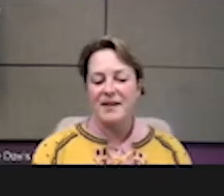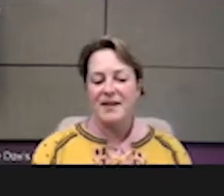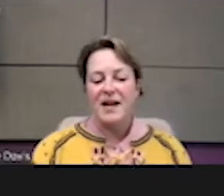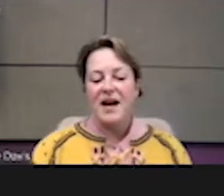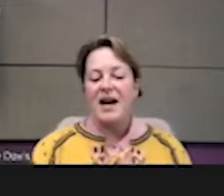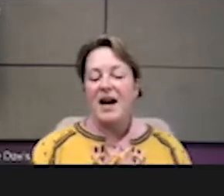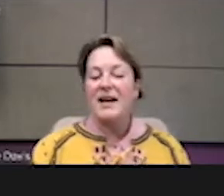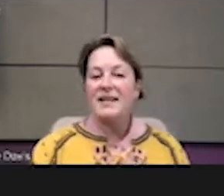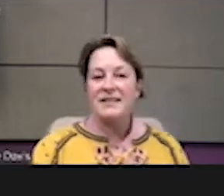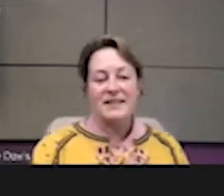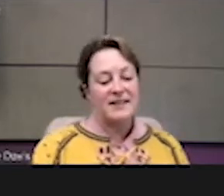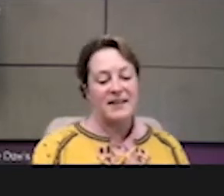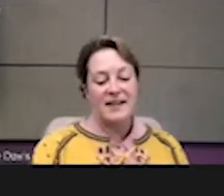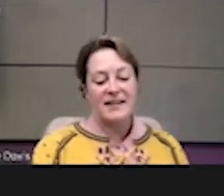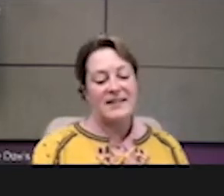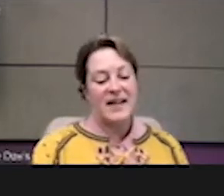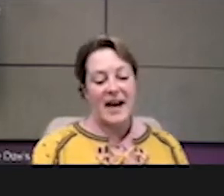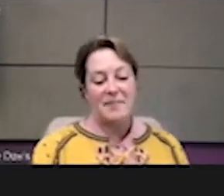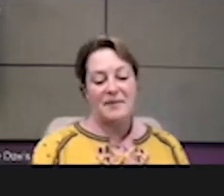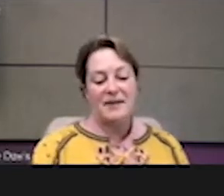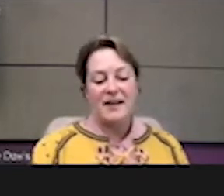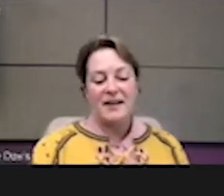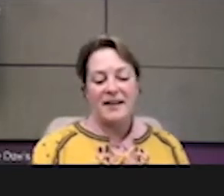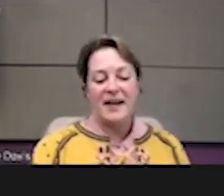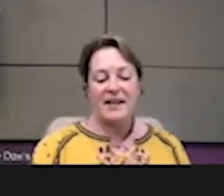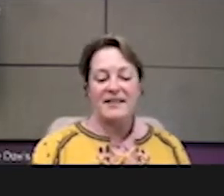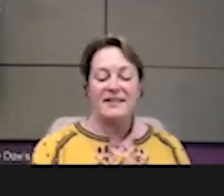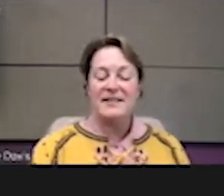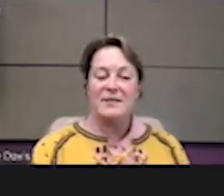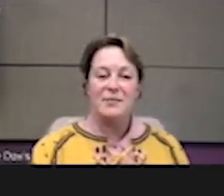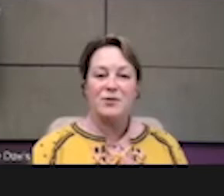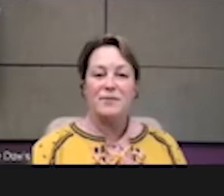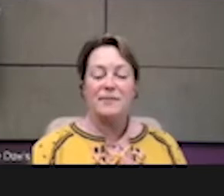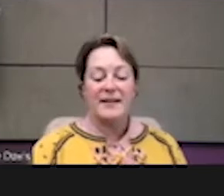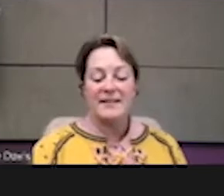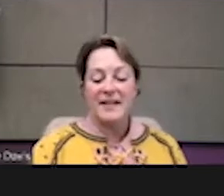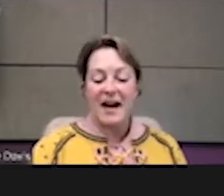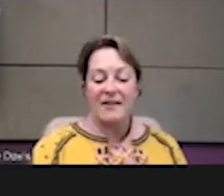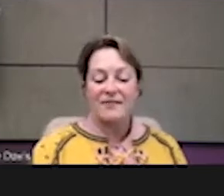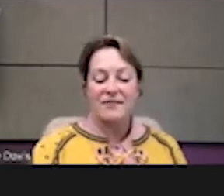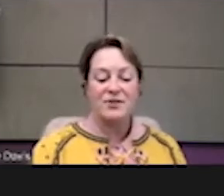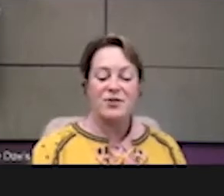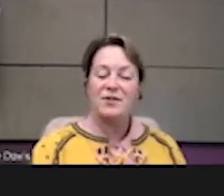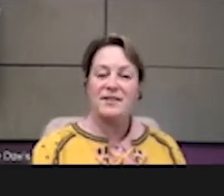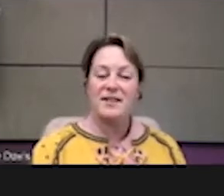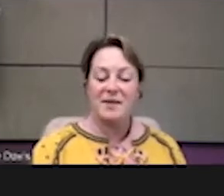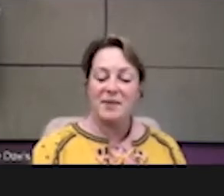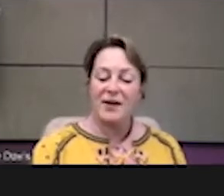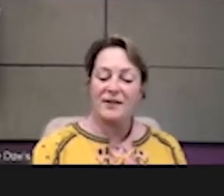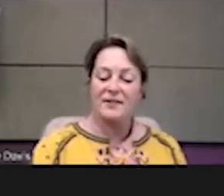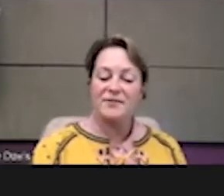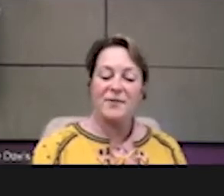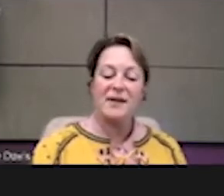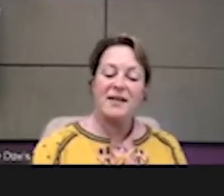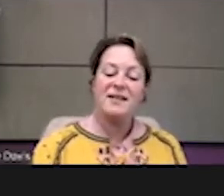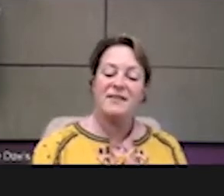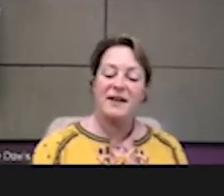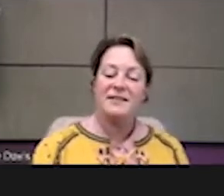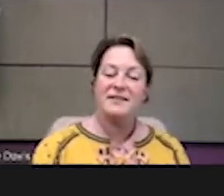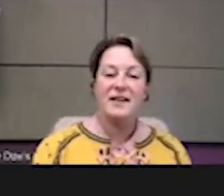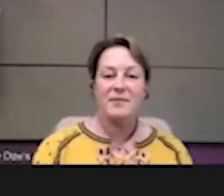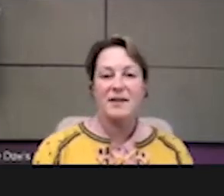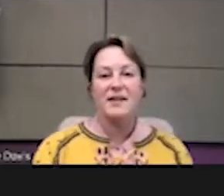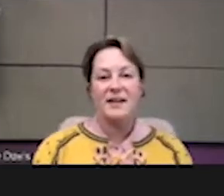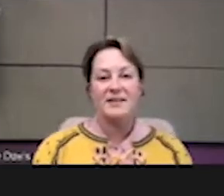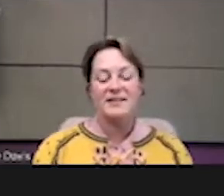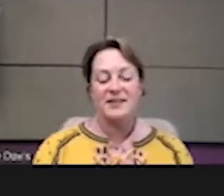First, we will have a presentation on Infinite Campus. Infinite Campus is Washoe County School District's student information